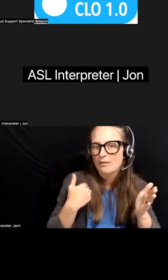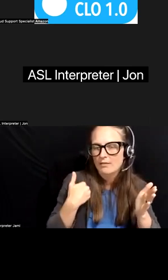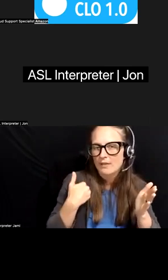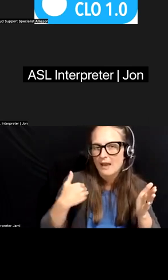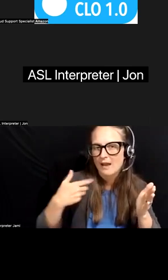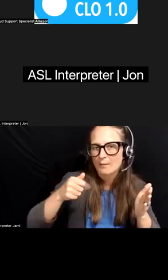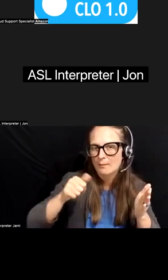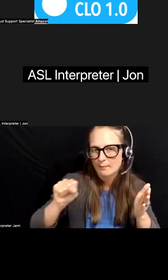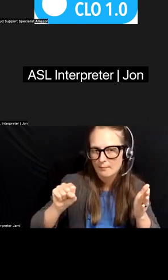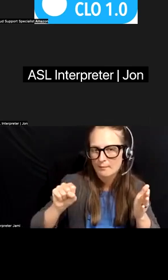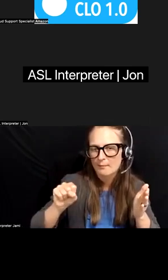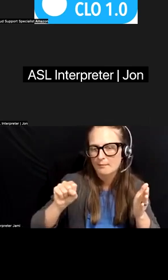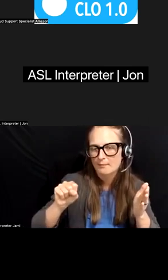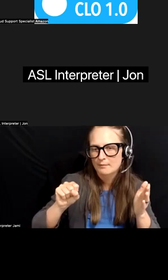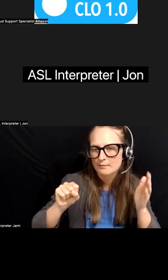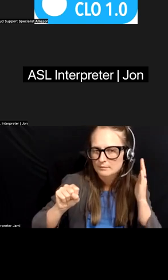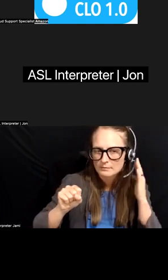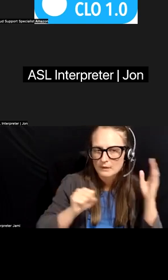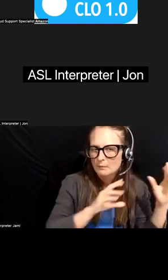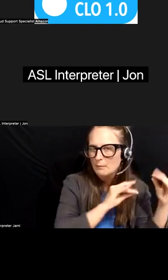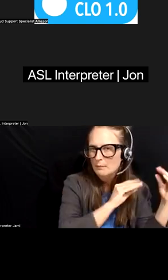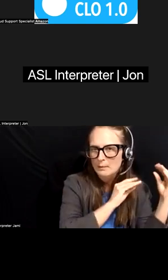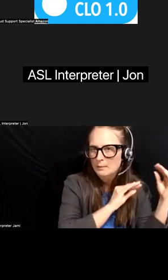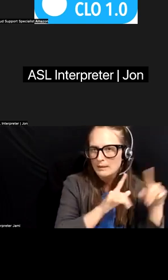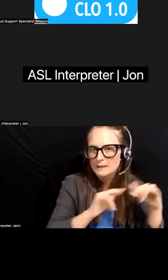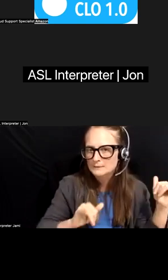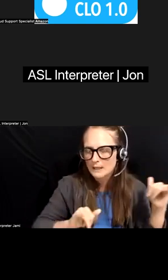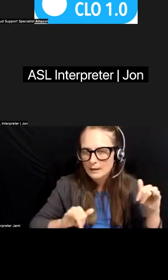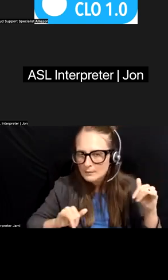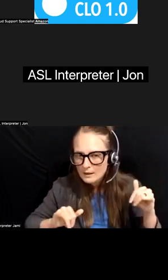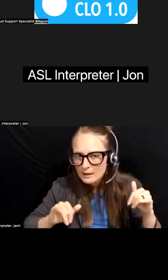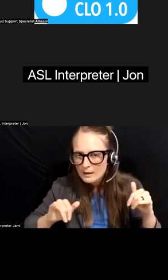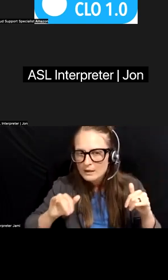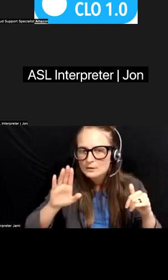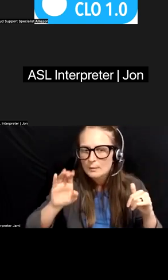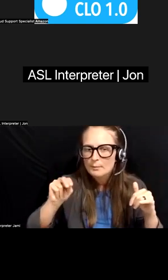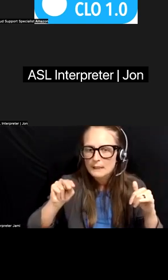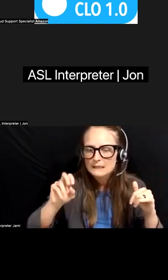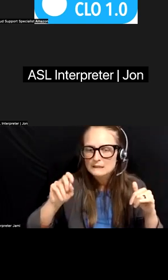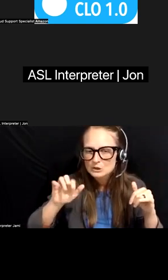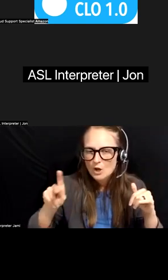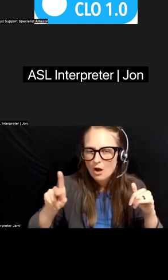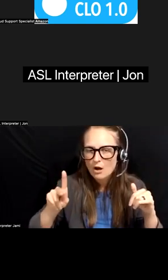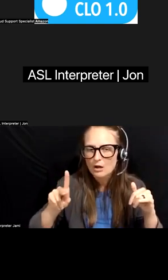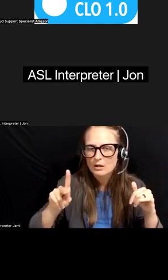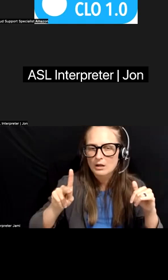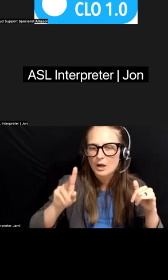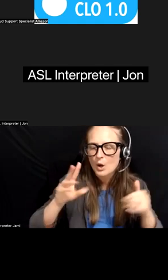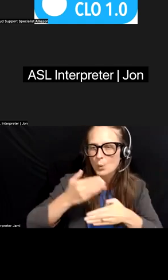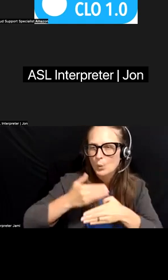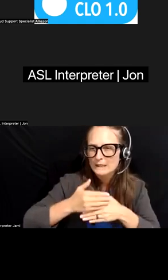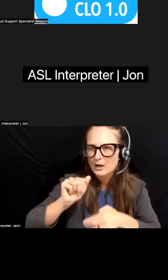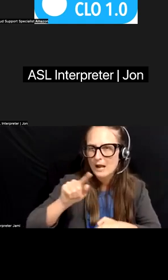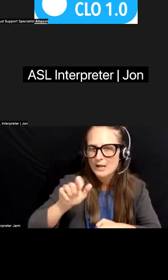independent. products They don't and have to services. encompass one over the Amazon other. Web It's just the Services, provider Elastic model. Beanstalk, And we're Google gonna App check out this Engine, Beanstalk Windows shortly.